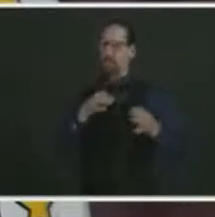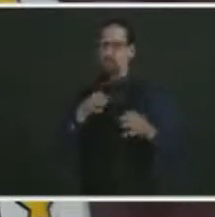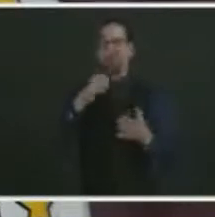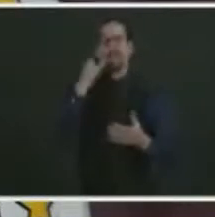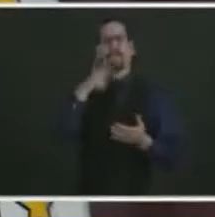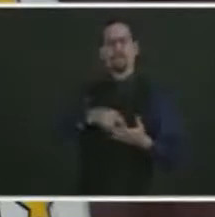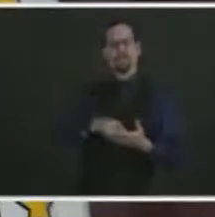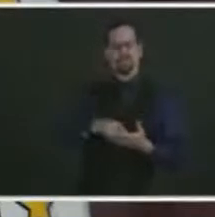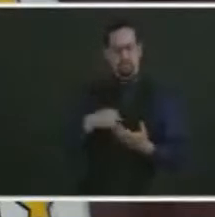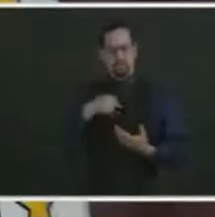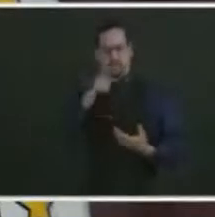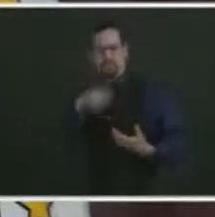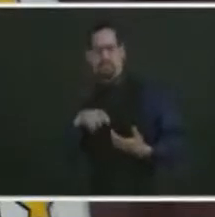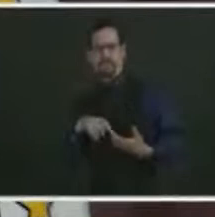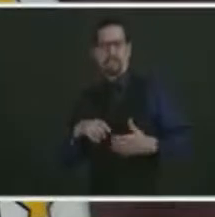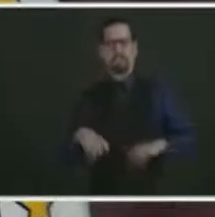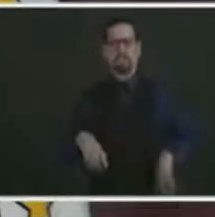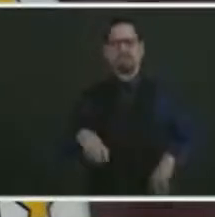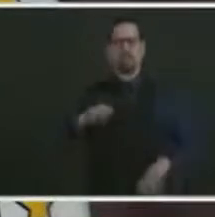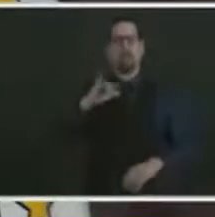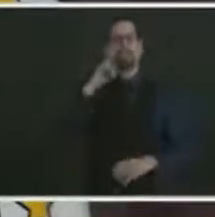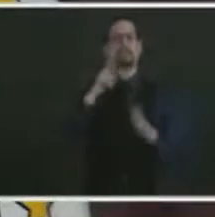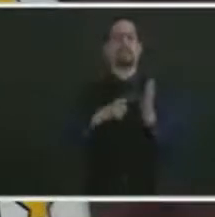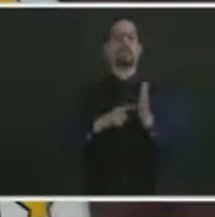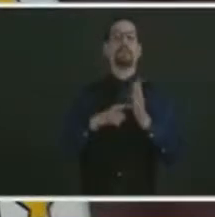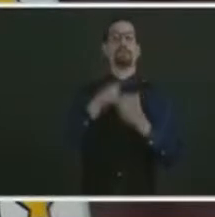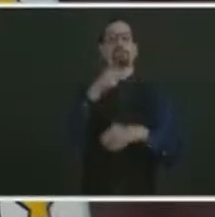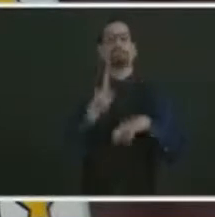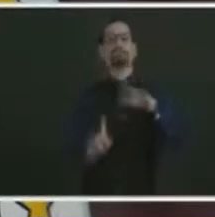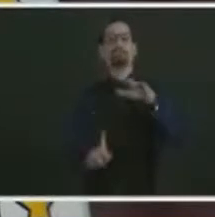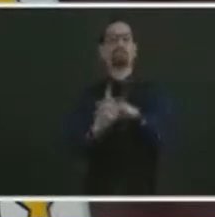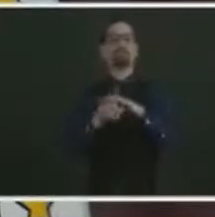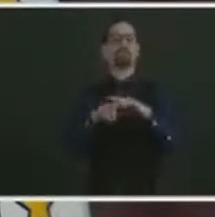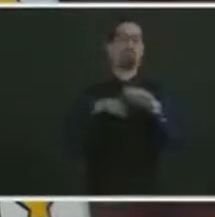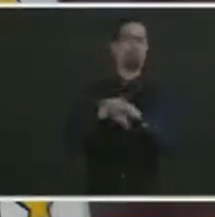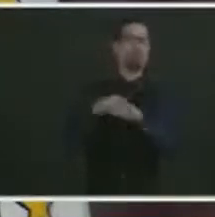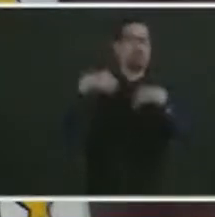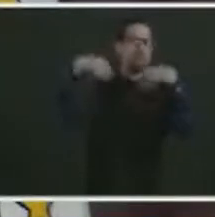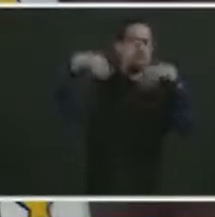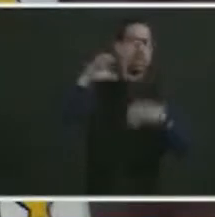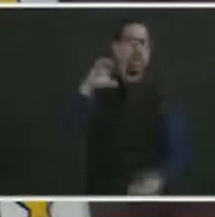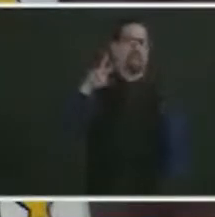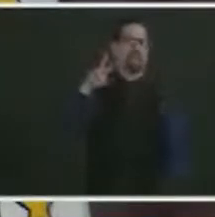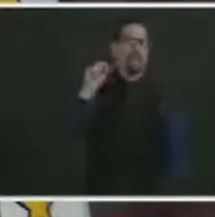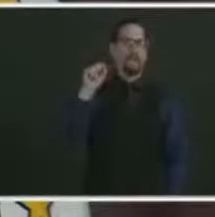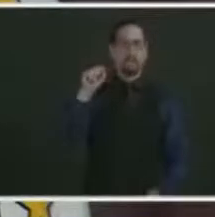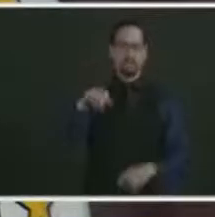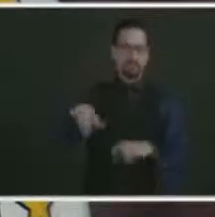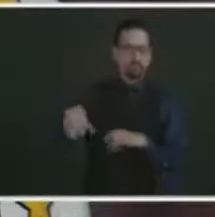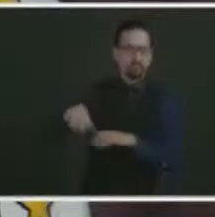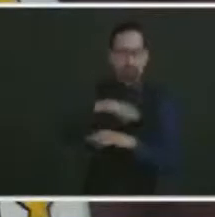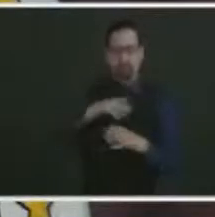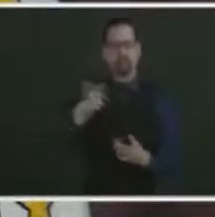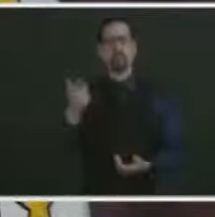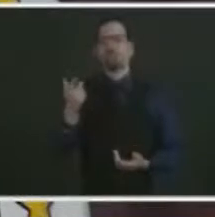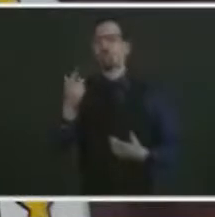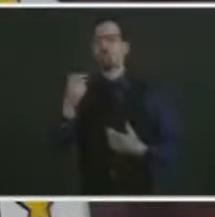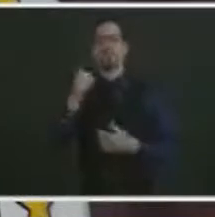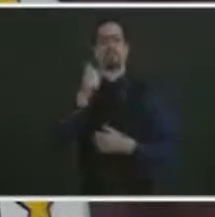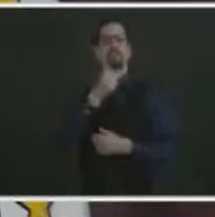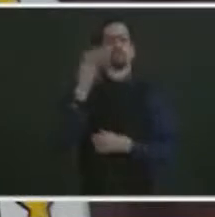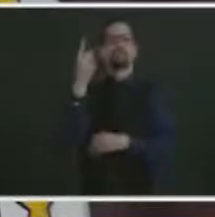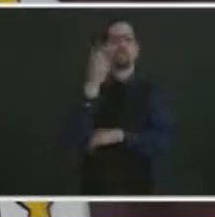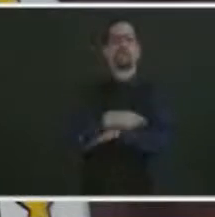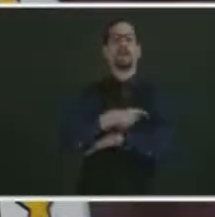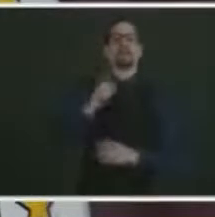ago. You might not remember today that you stopped by to visit a friend or see your mother or went to the